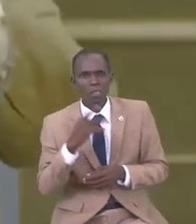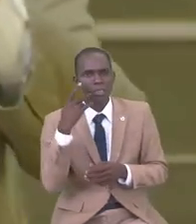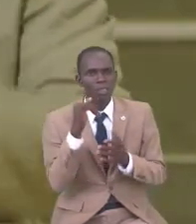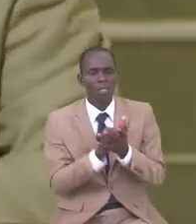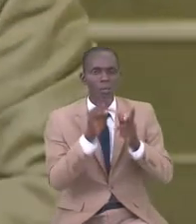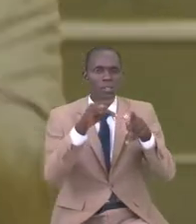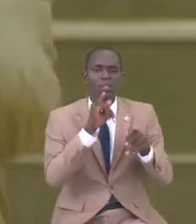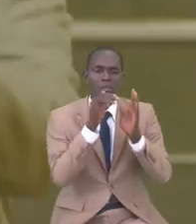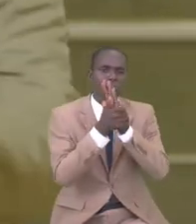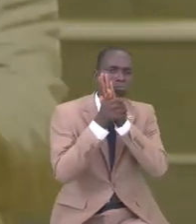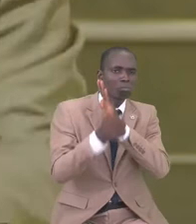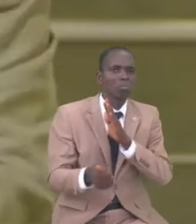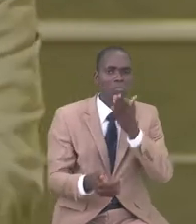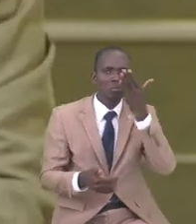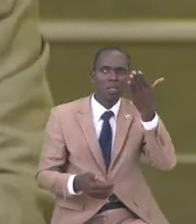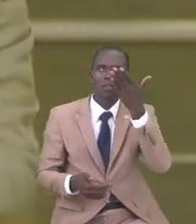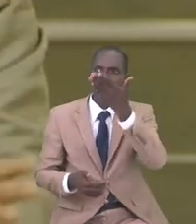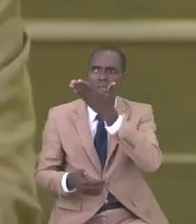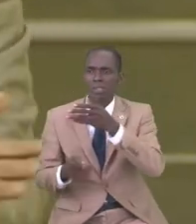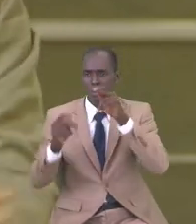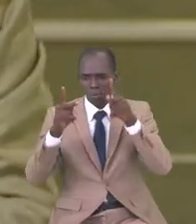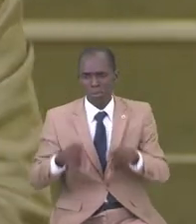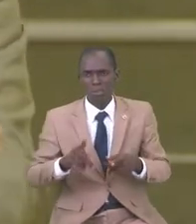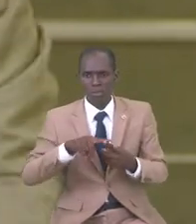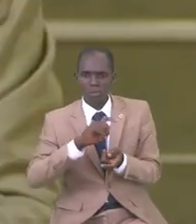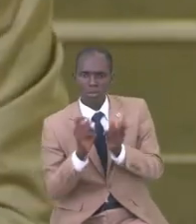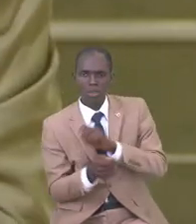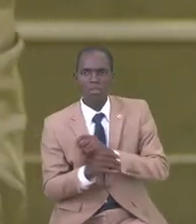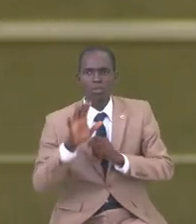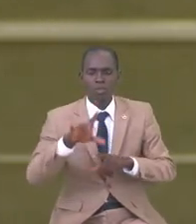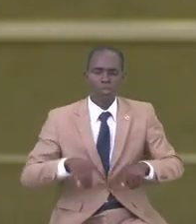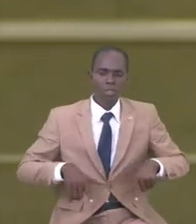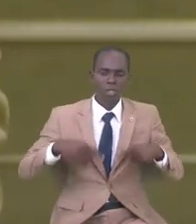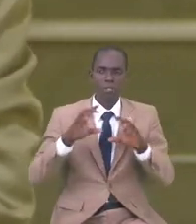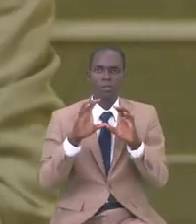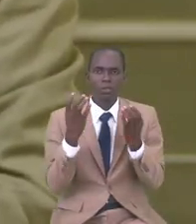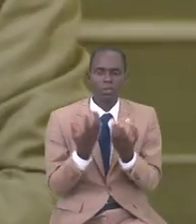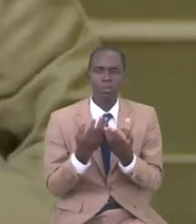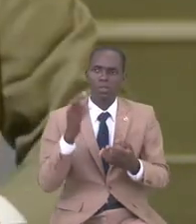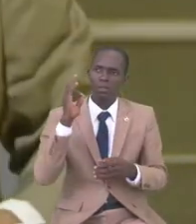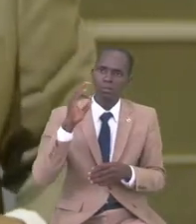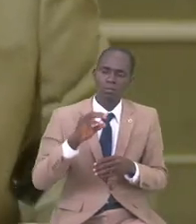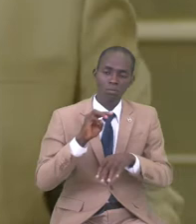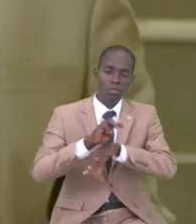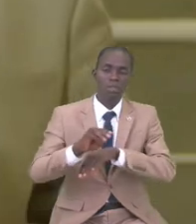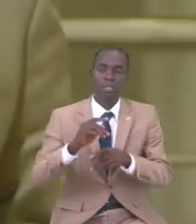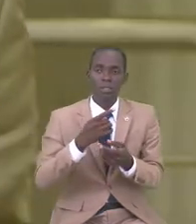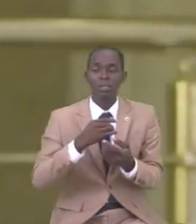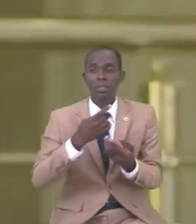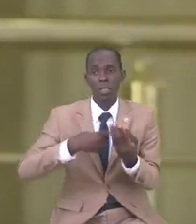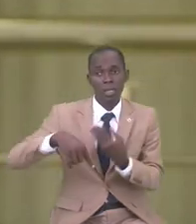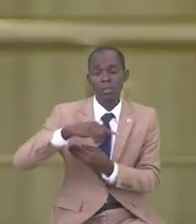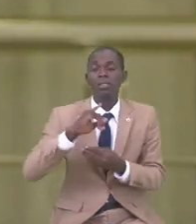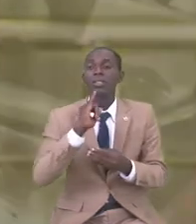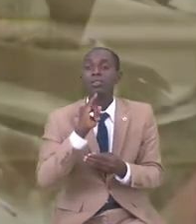an expert there. The person to turn your company, your life, your church, your ministry around, is not over there, it's